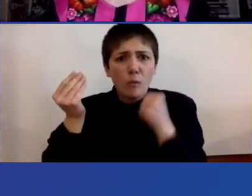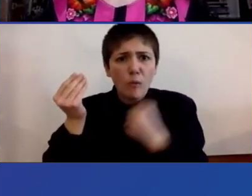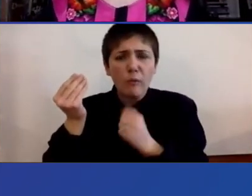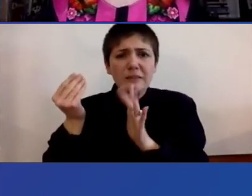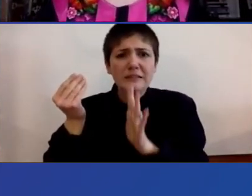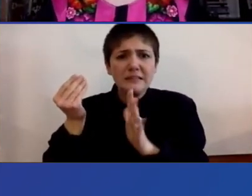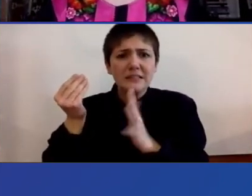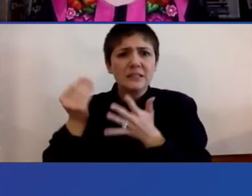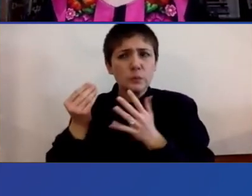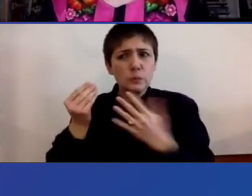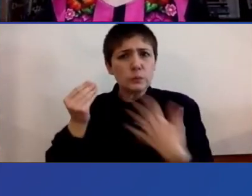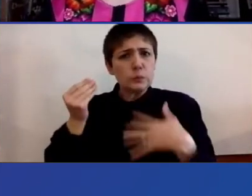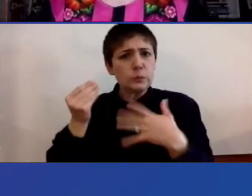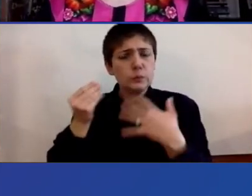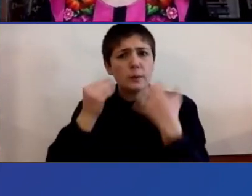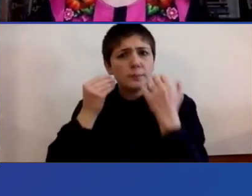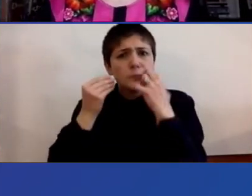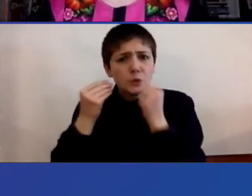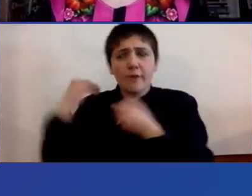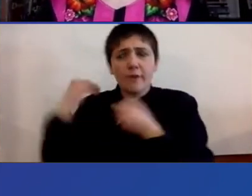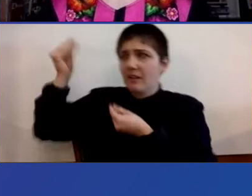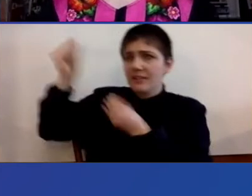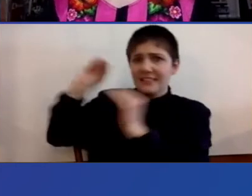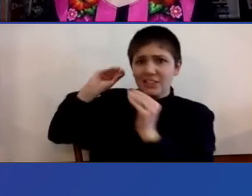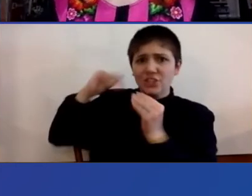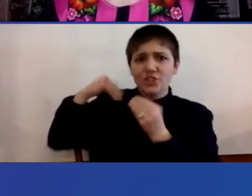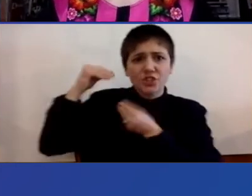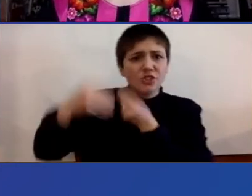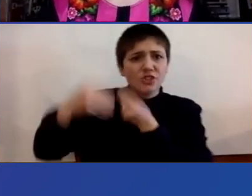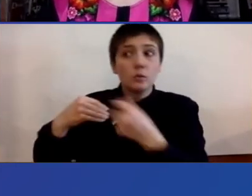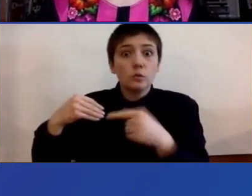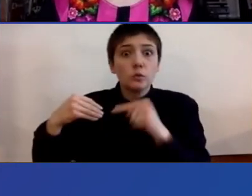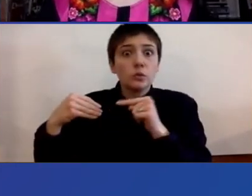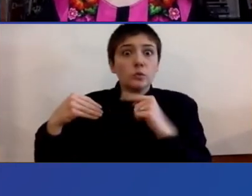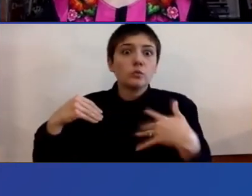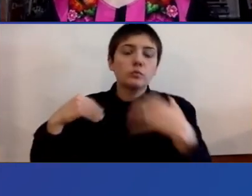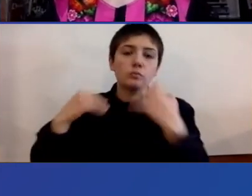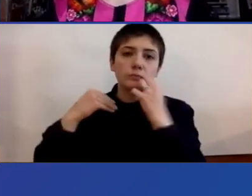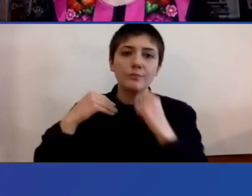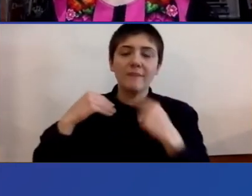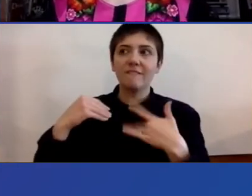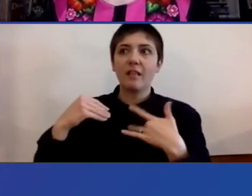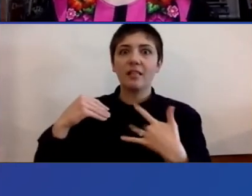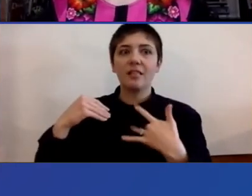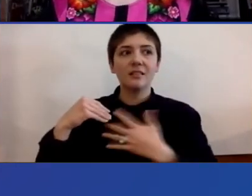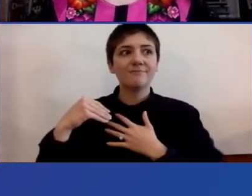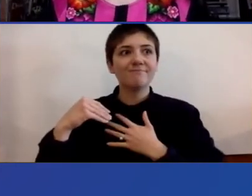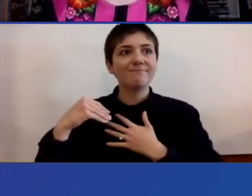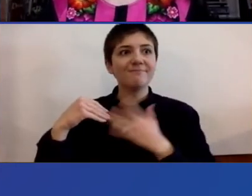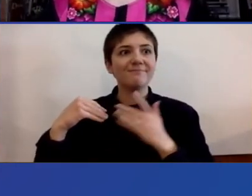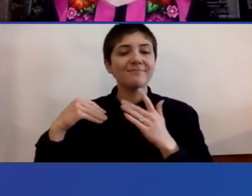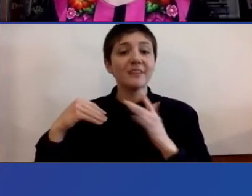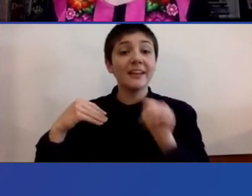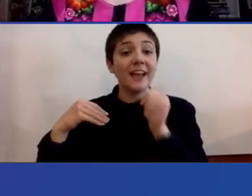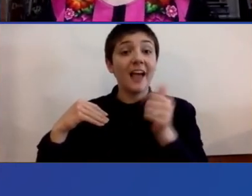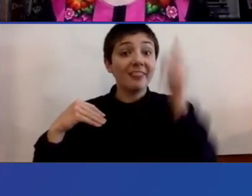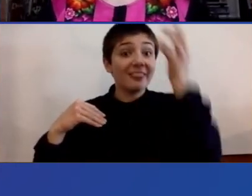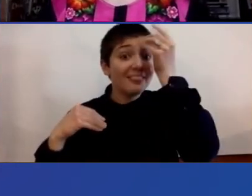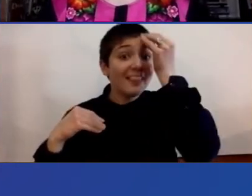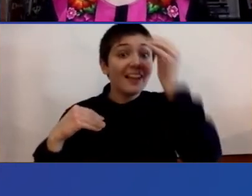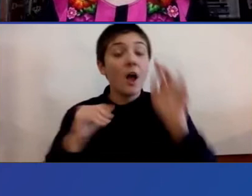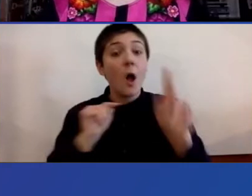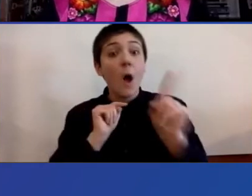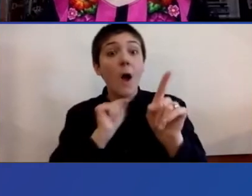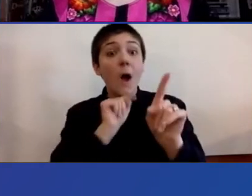preserved. Those are the things that we should think of as, more than shiny and new and entertaining